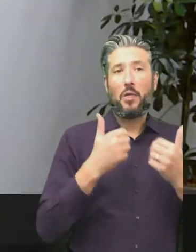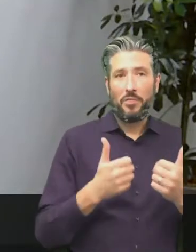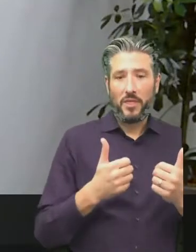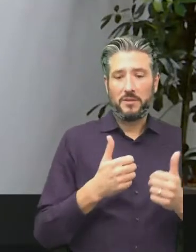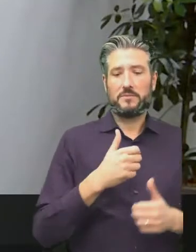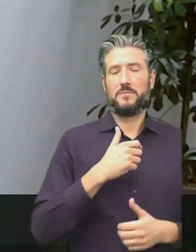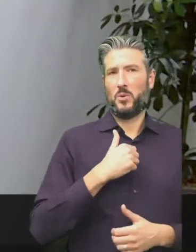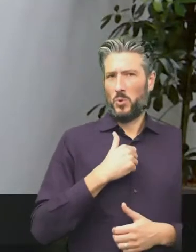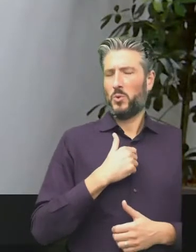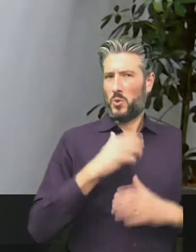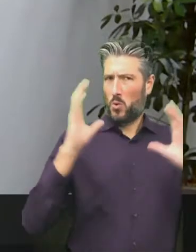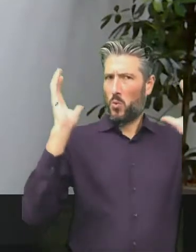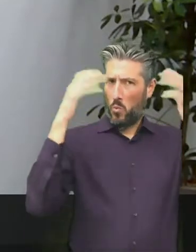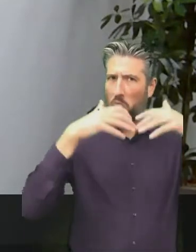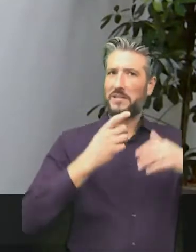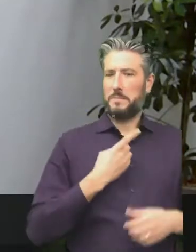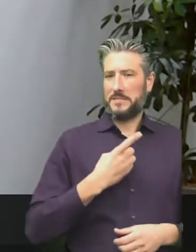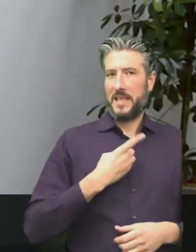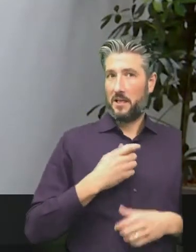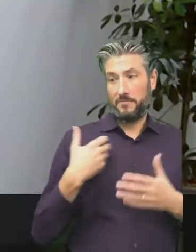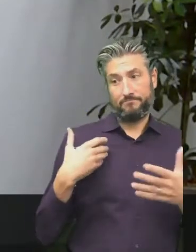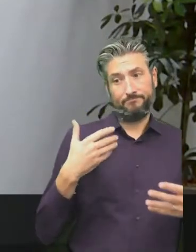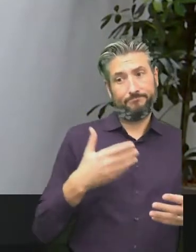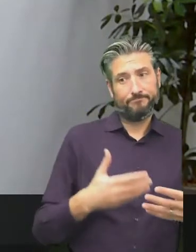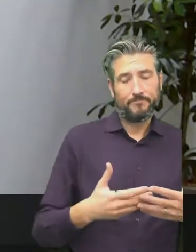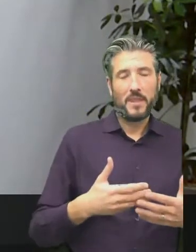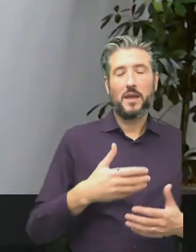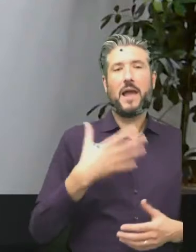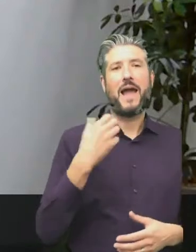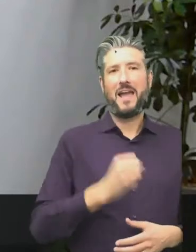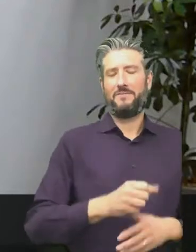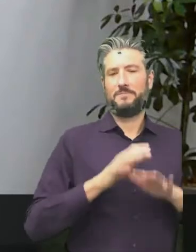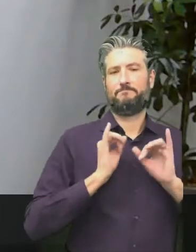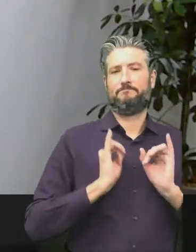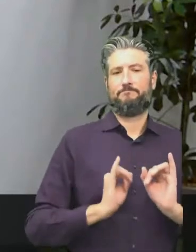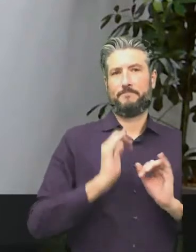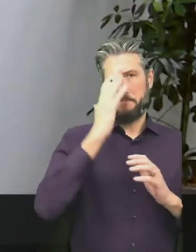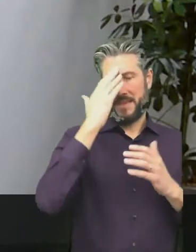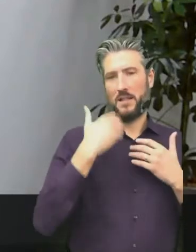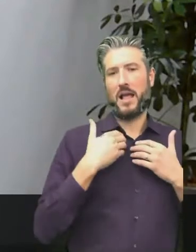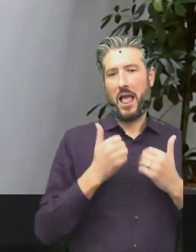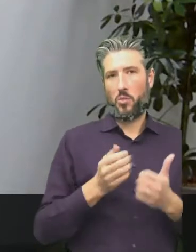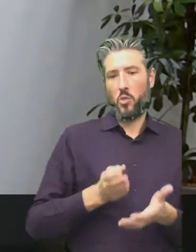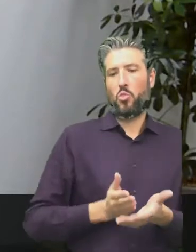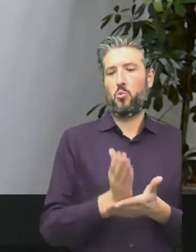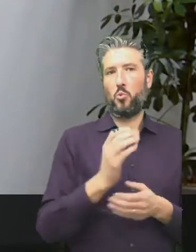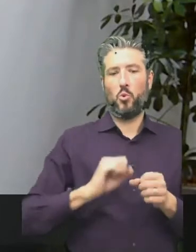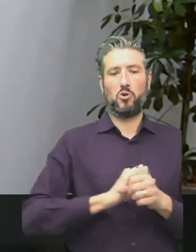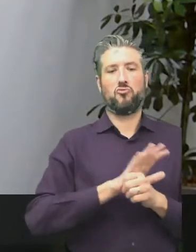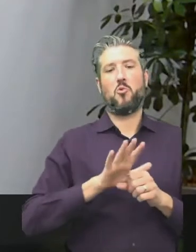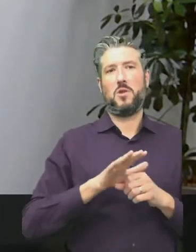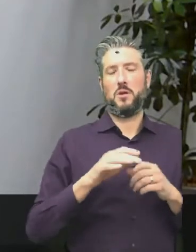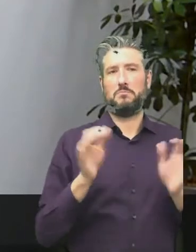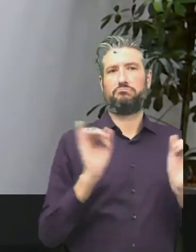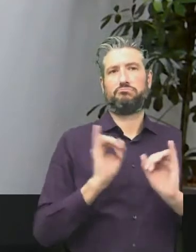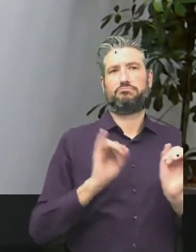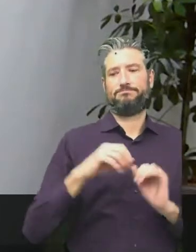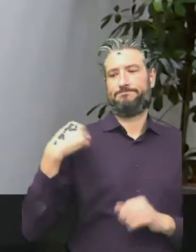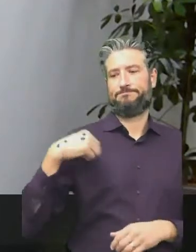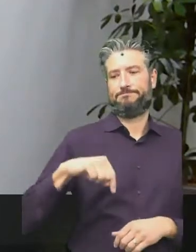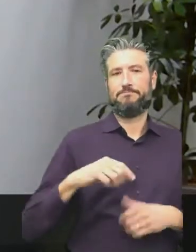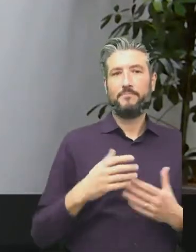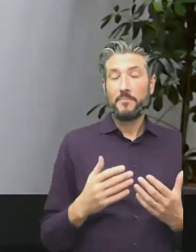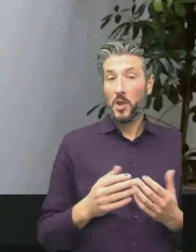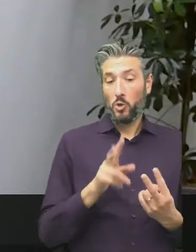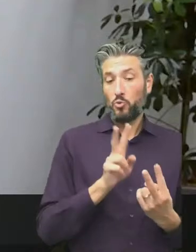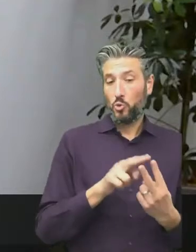time is the mental ill health that Londoners are suffering during this pandemic. So the two things that we've done that directly helps young